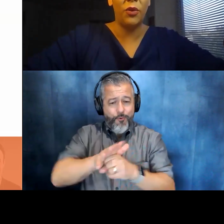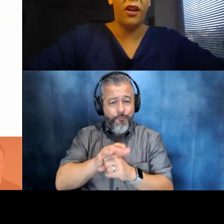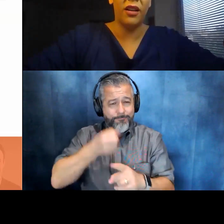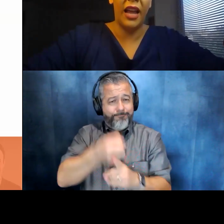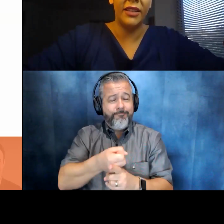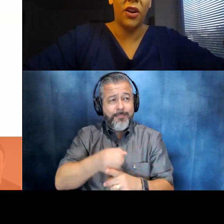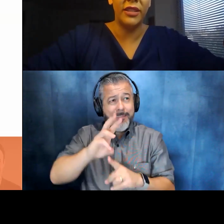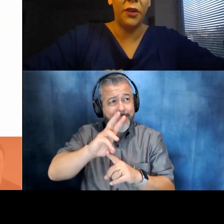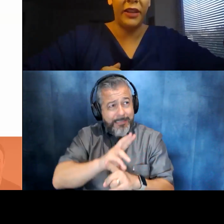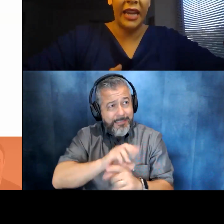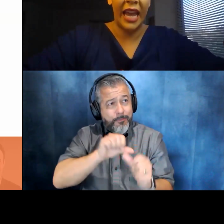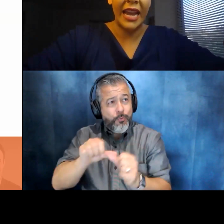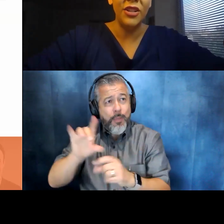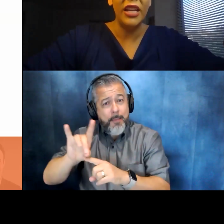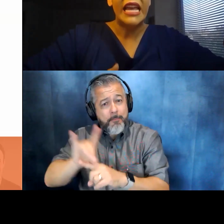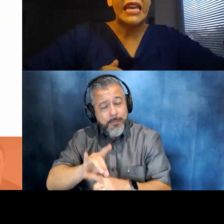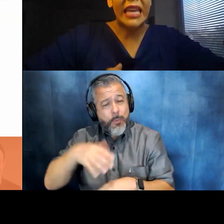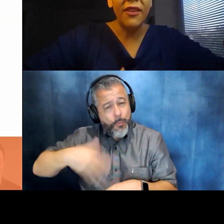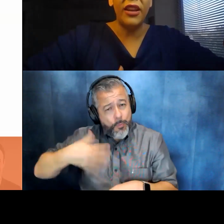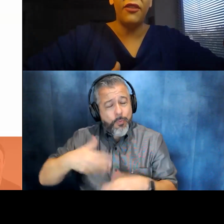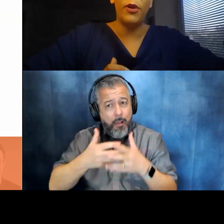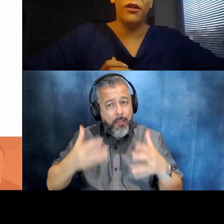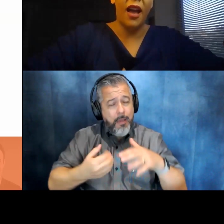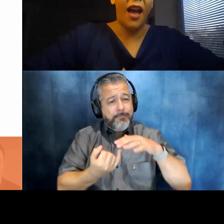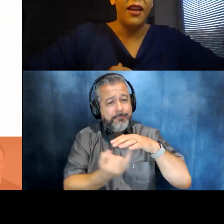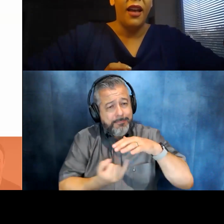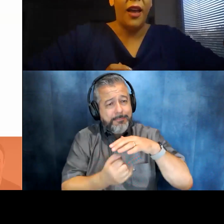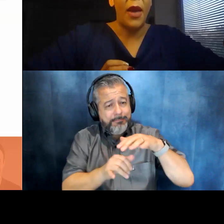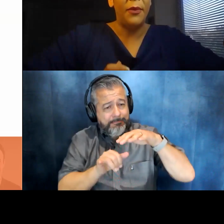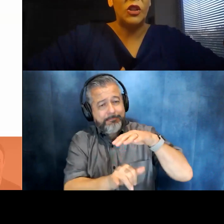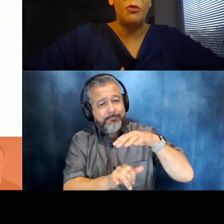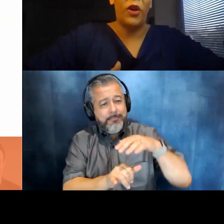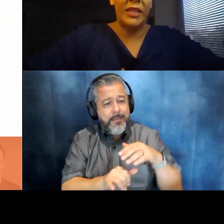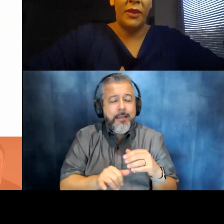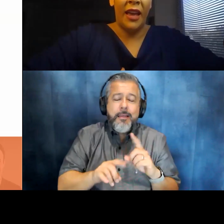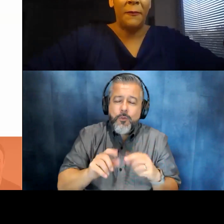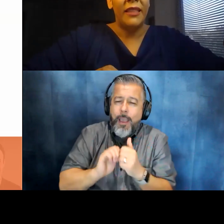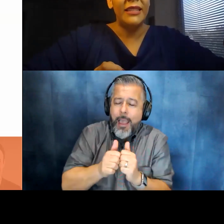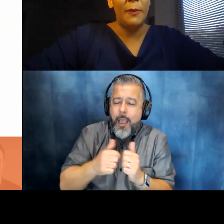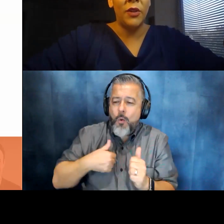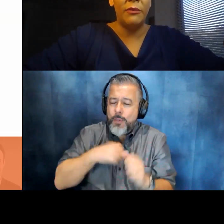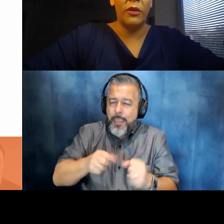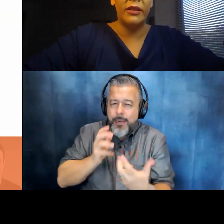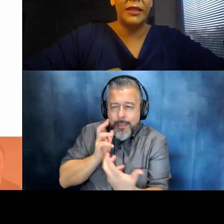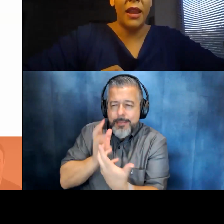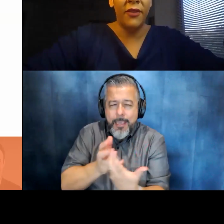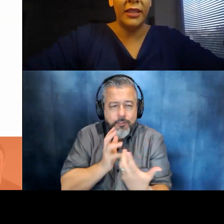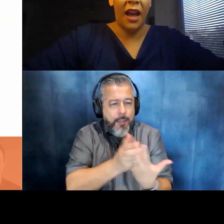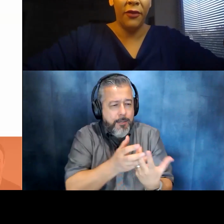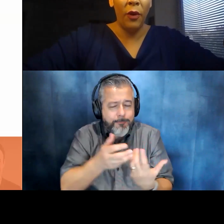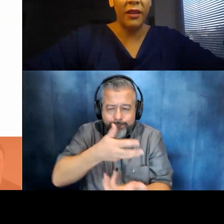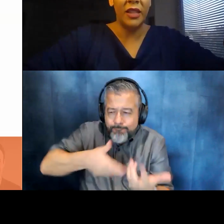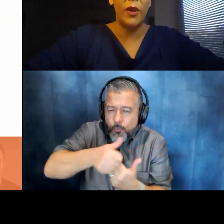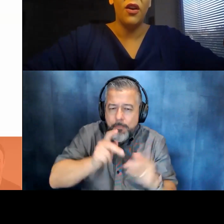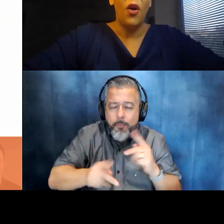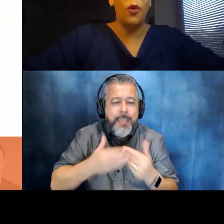ensure that our clients are still feeling engaged, even if we are not able to be present with them. And this is especially important as many of us in California